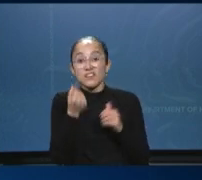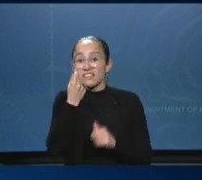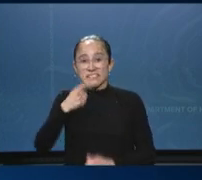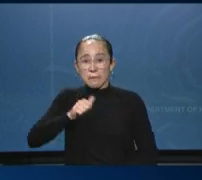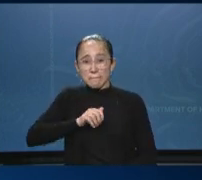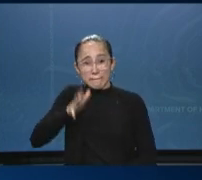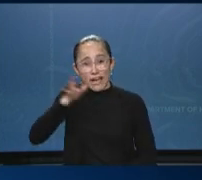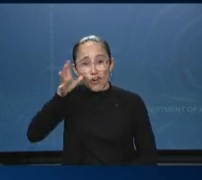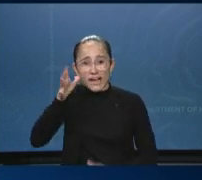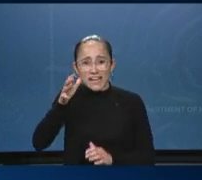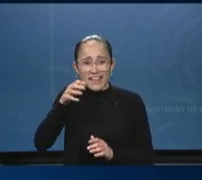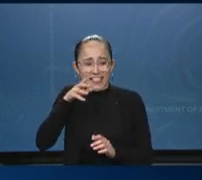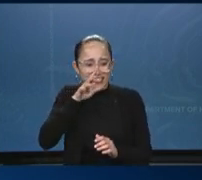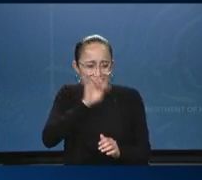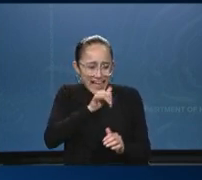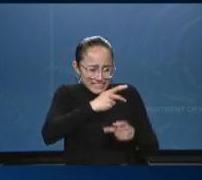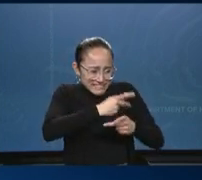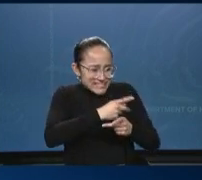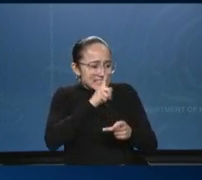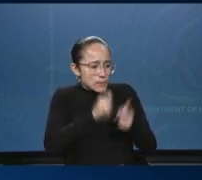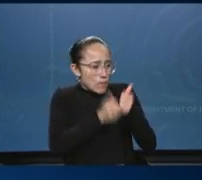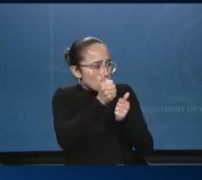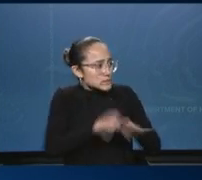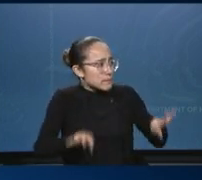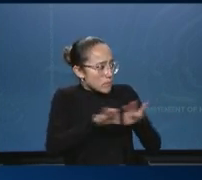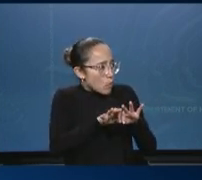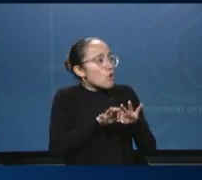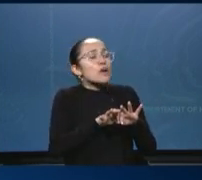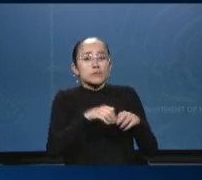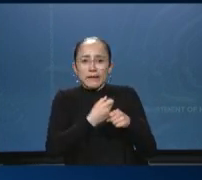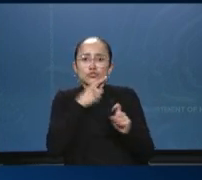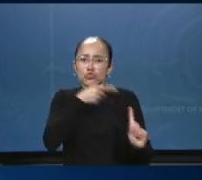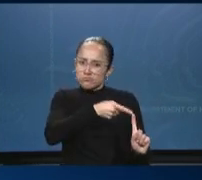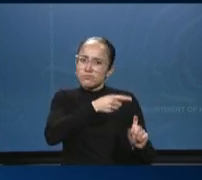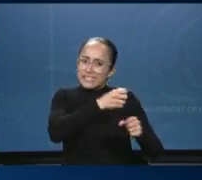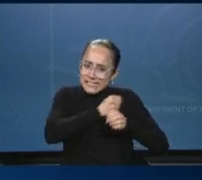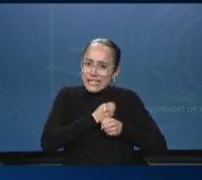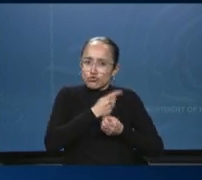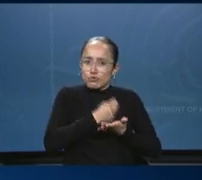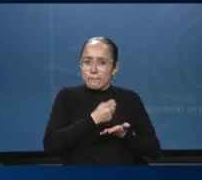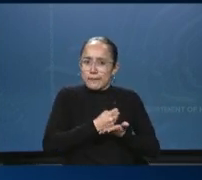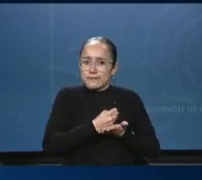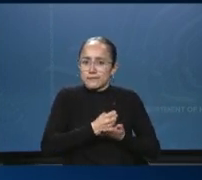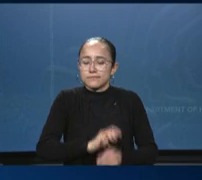nothing more important than that, to make sure that your child can get the treatment that they need.